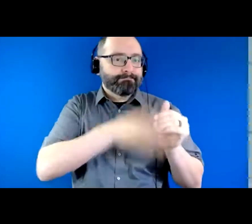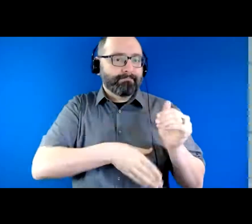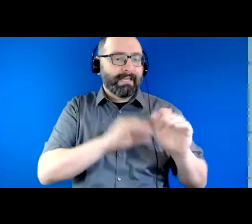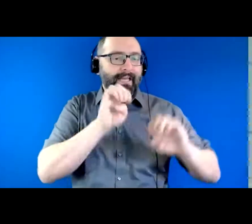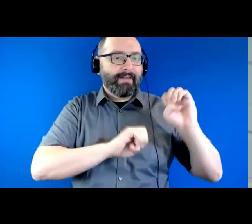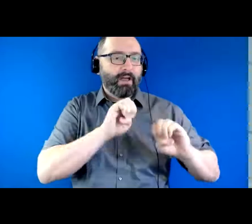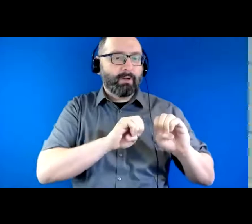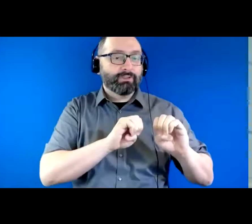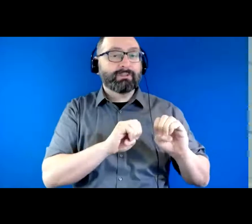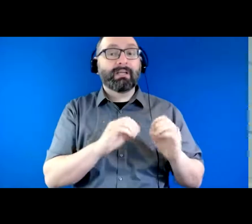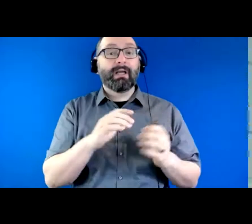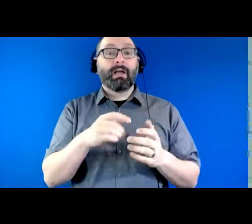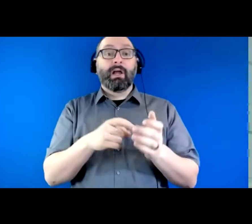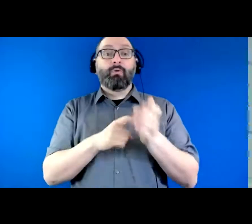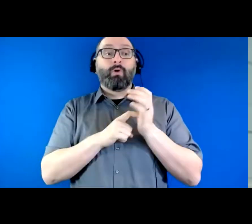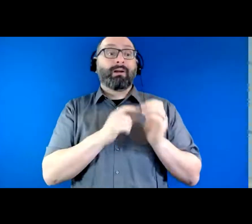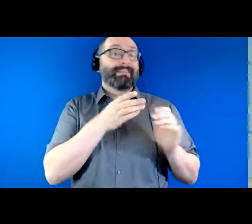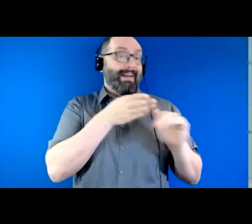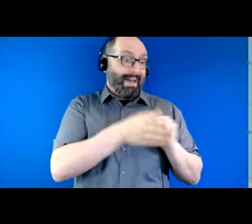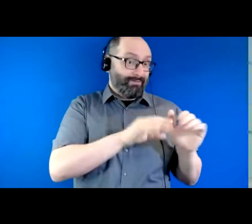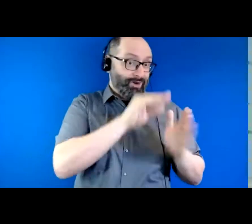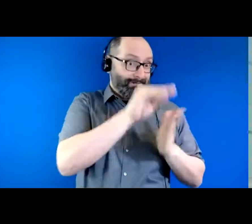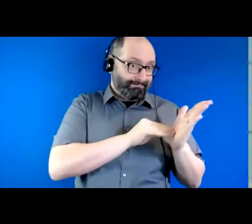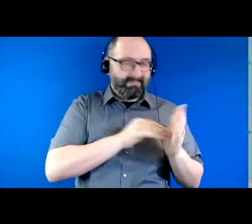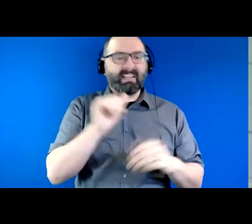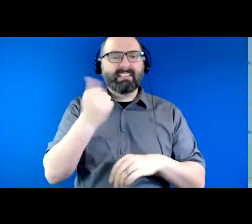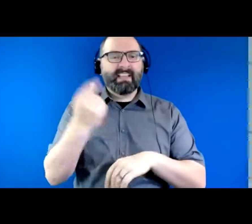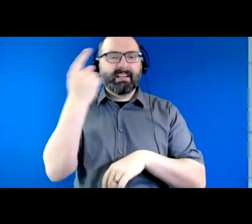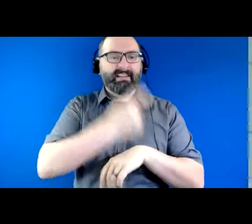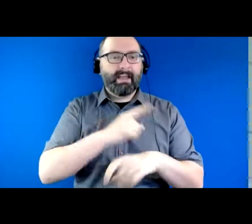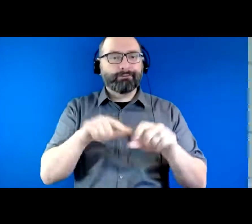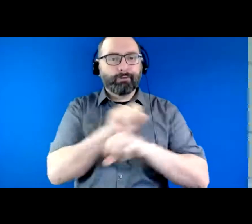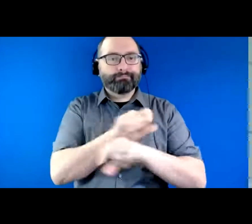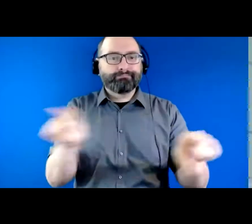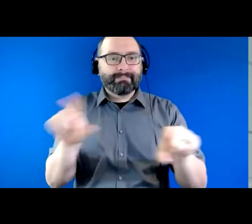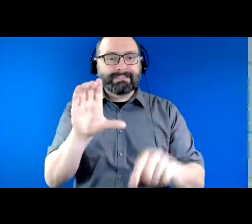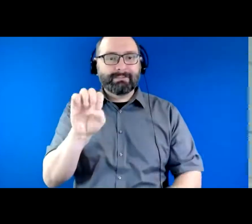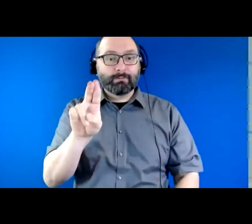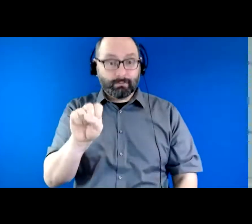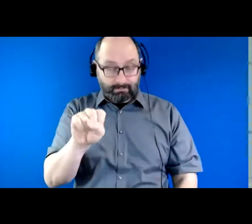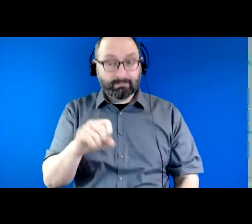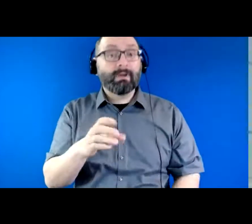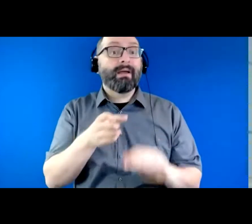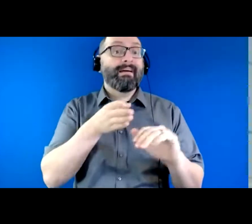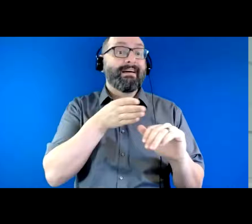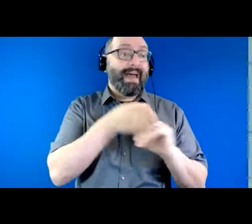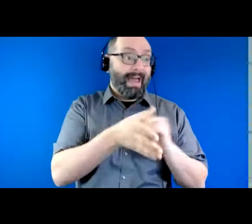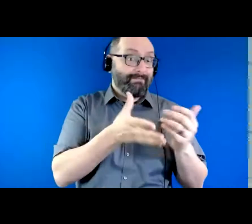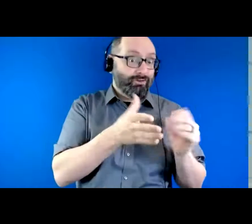takes up to 10 working days to get those out. And if anyone has any questions about this, please feel free to contact me